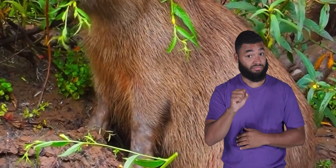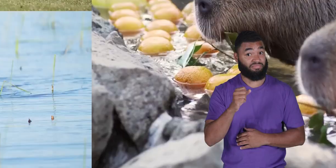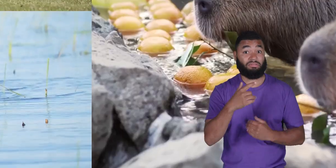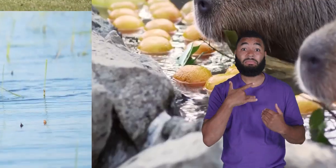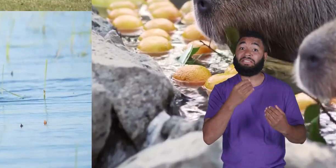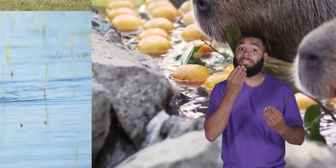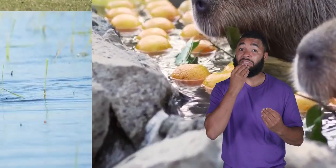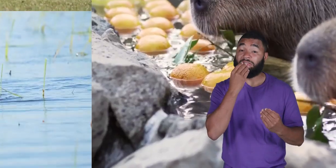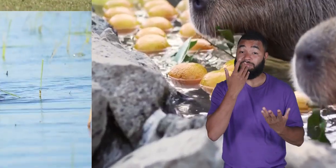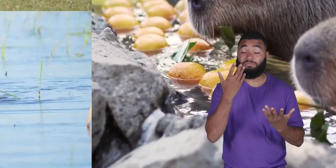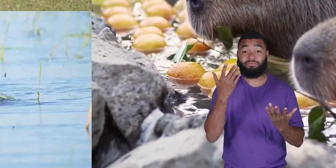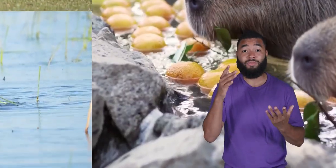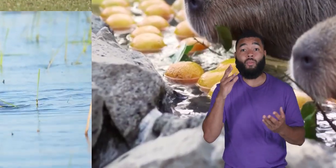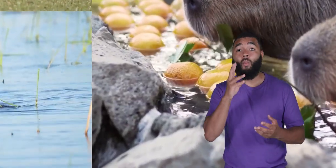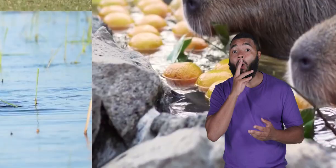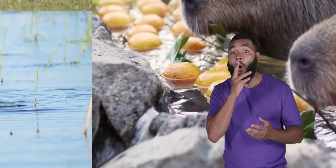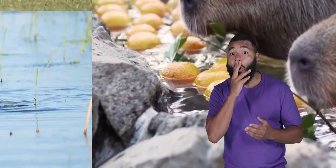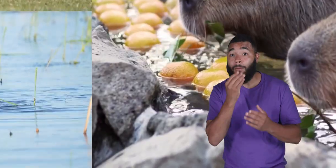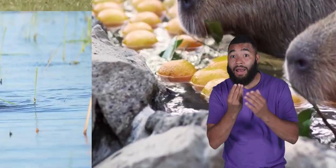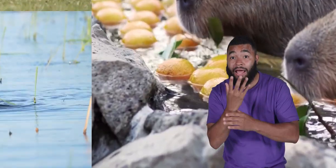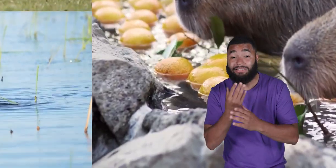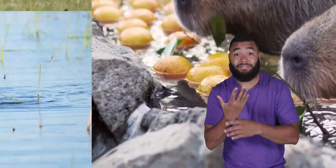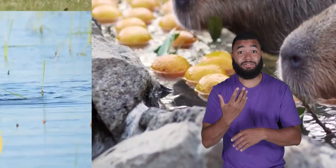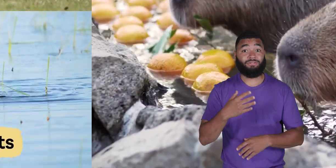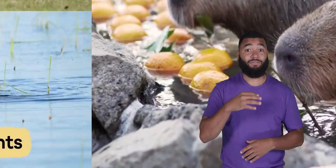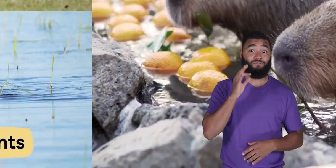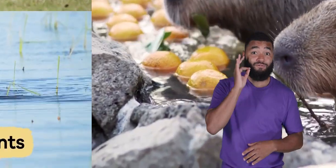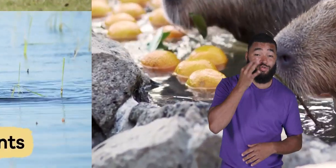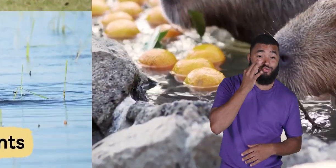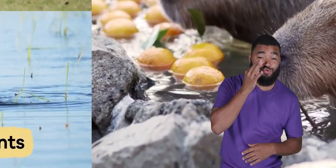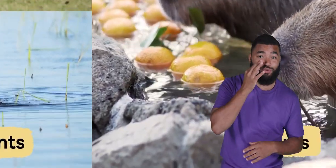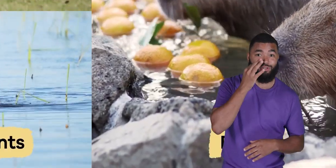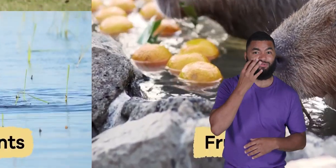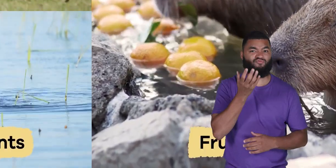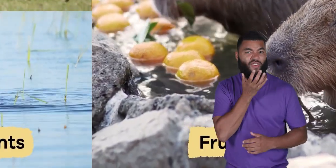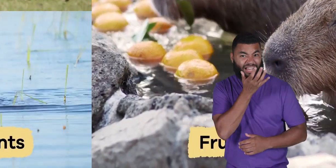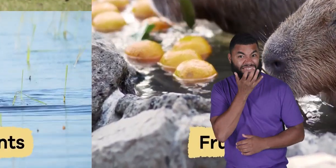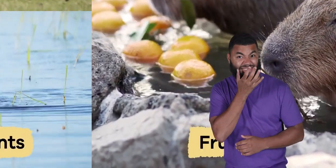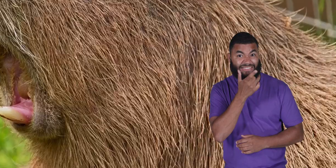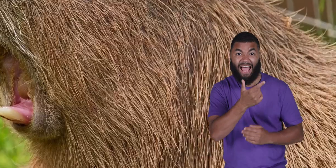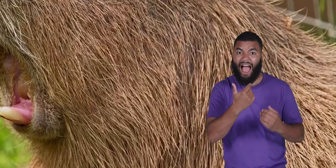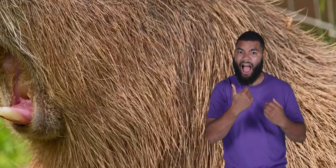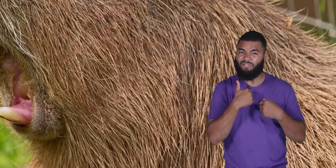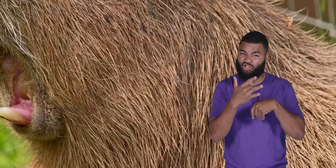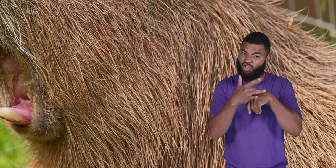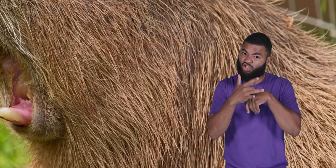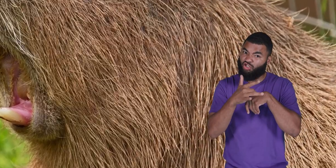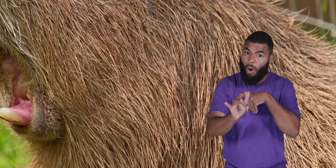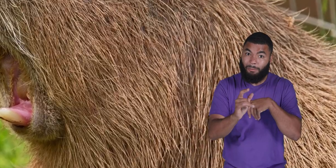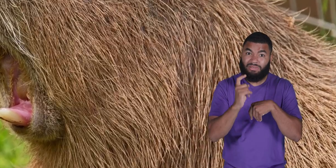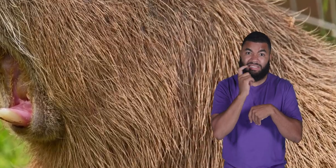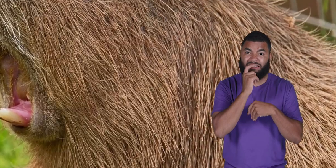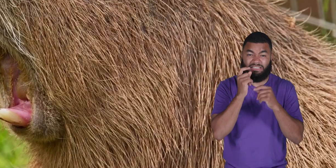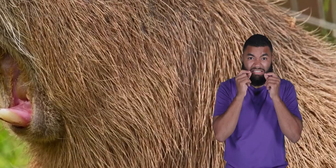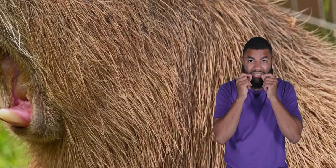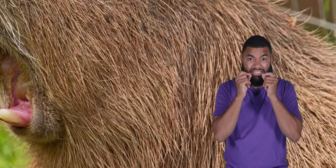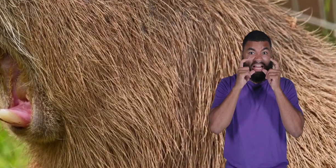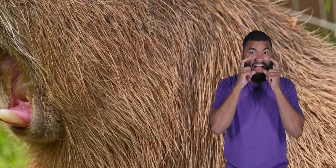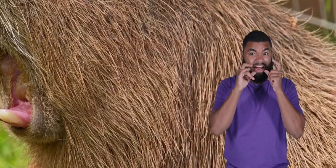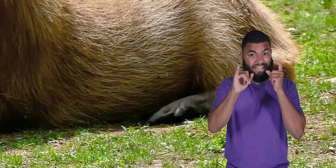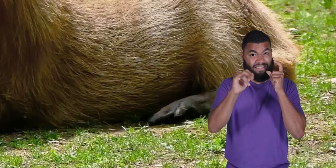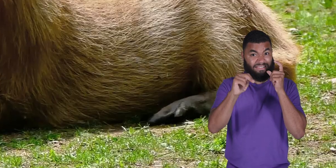their diet consists of mainly grasses aquatic plants and fruits they have strong sharp teeth called